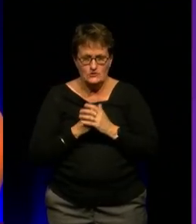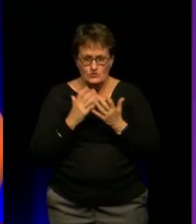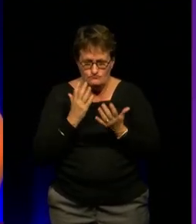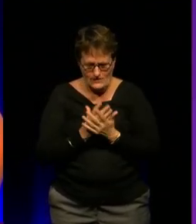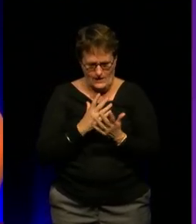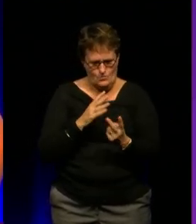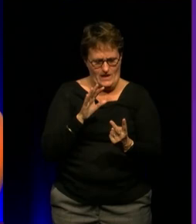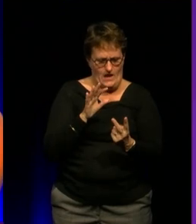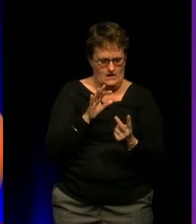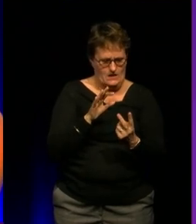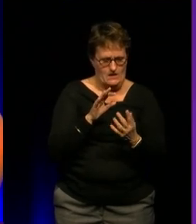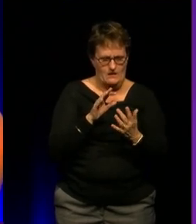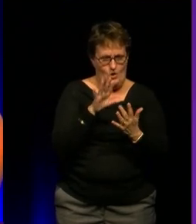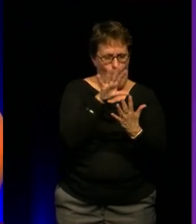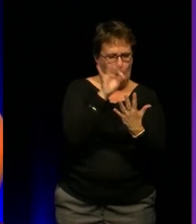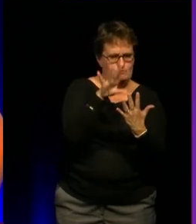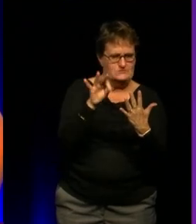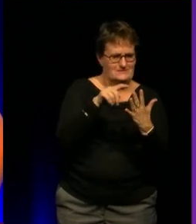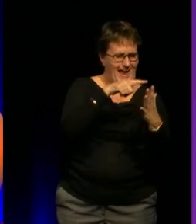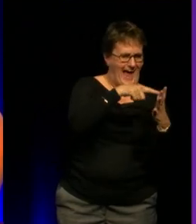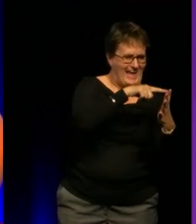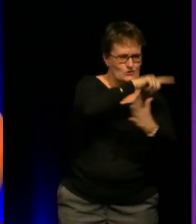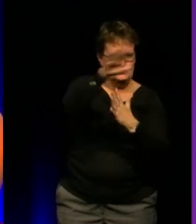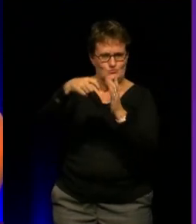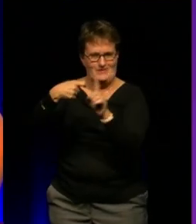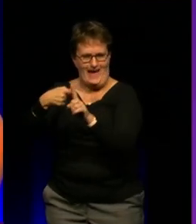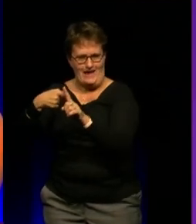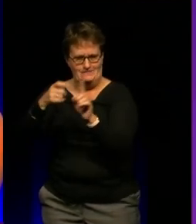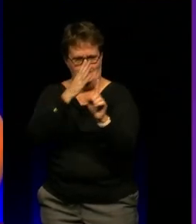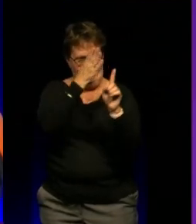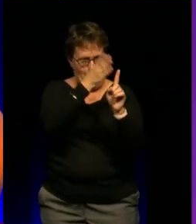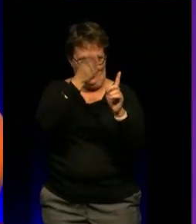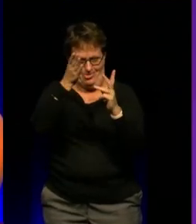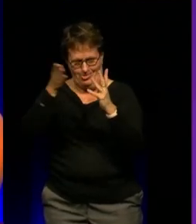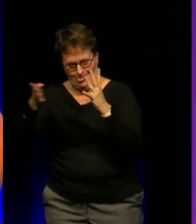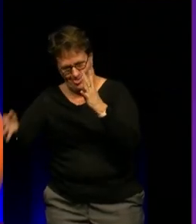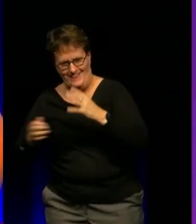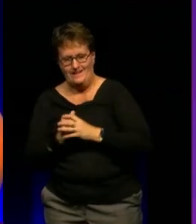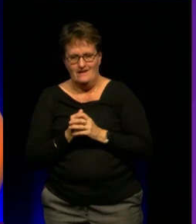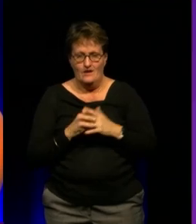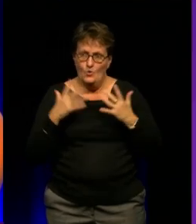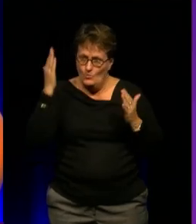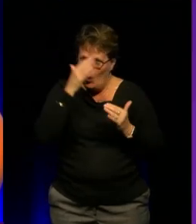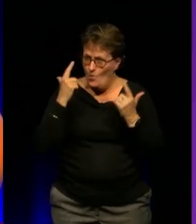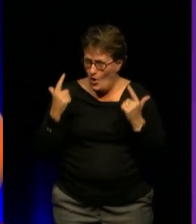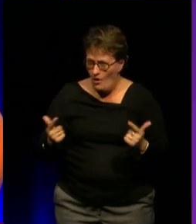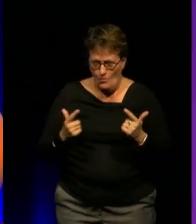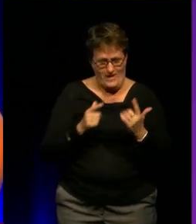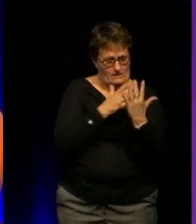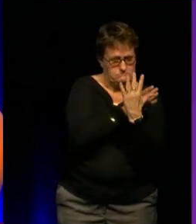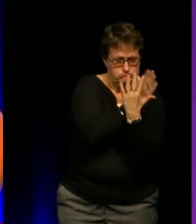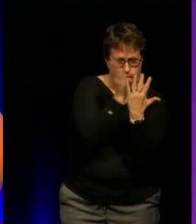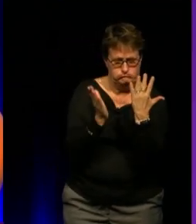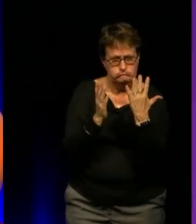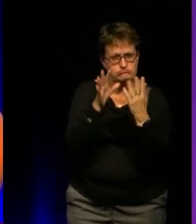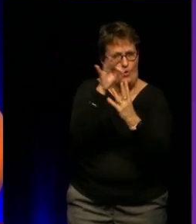options A to K on the whiteboard of how we could do that. And we'd learned a lot through the preceding time, and we had a bunch of different options.